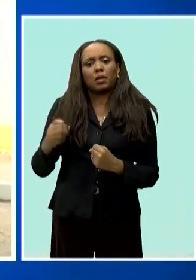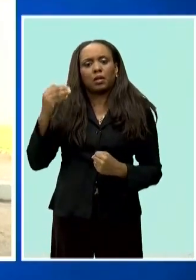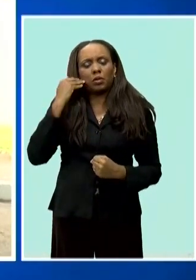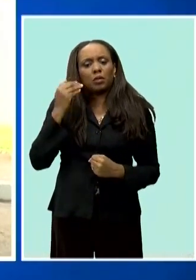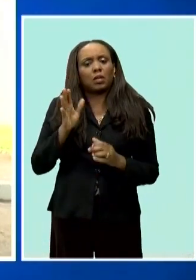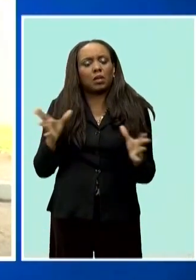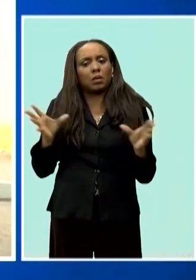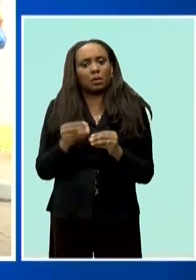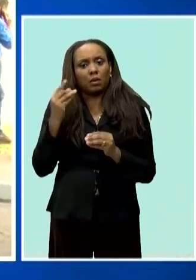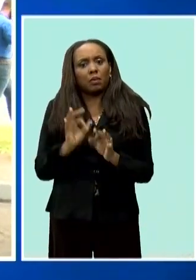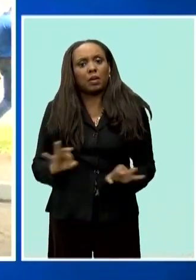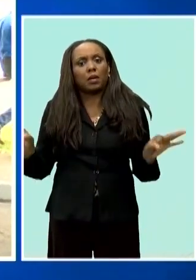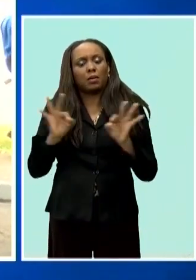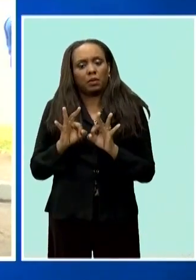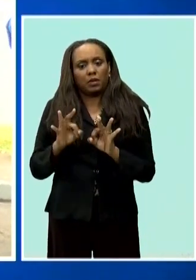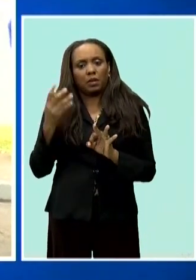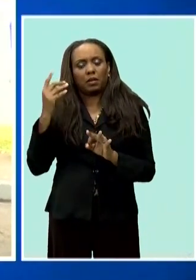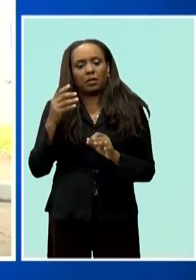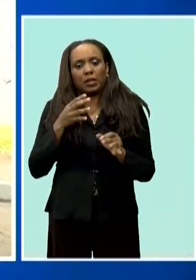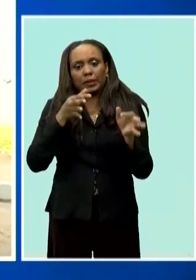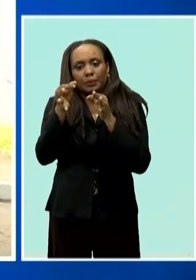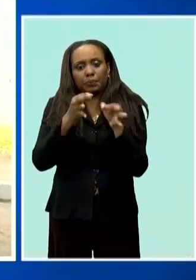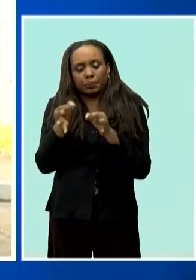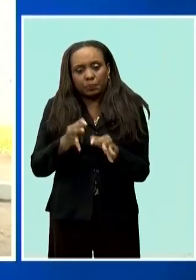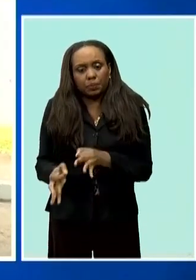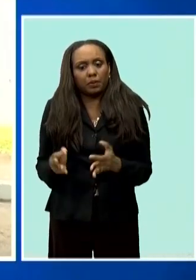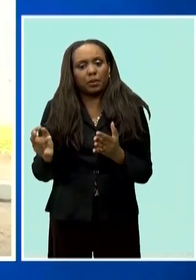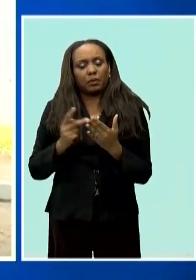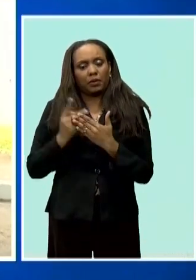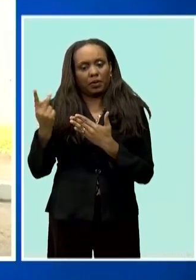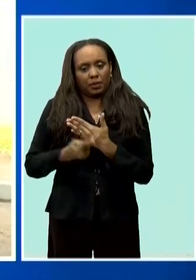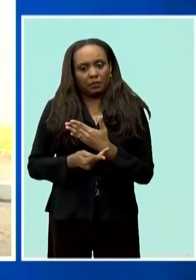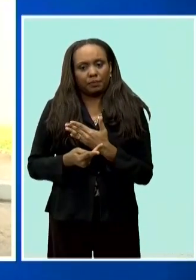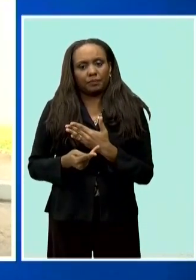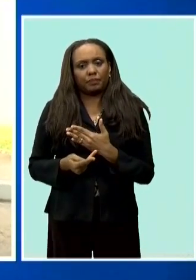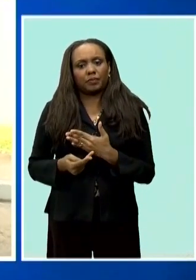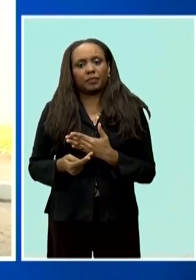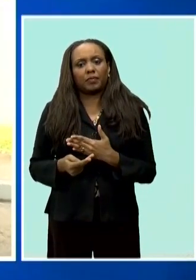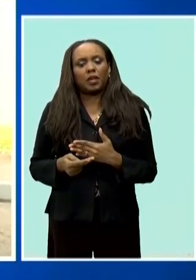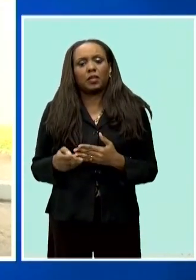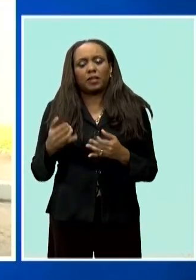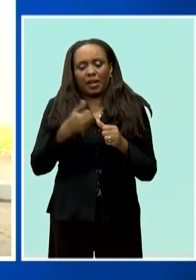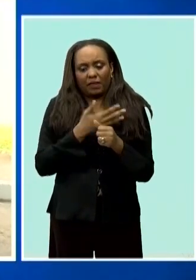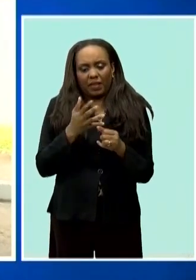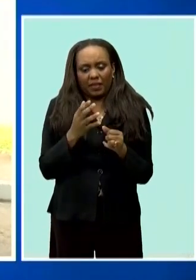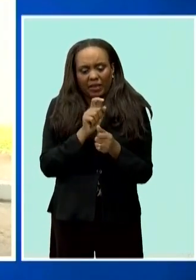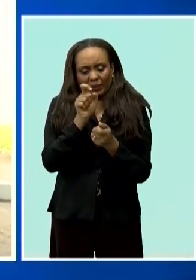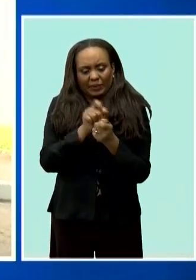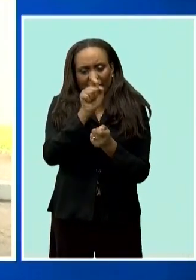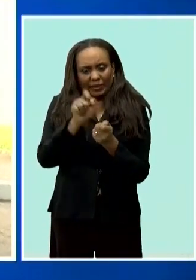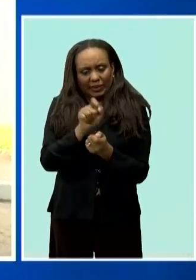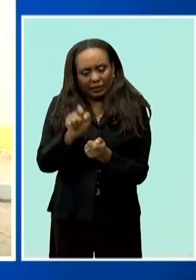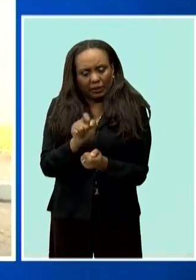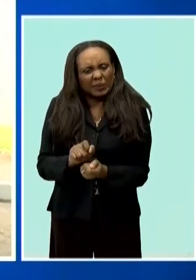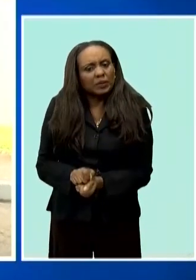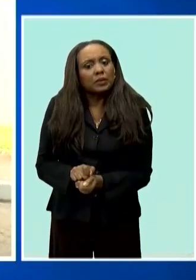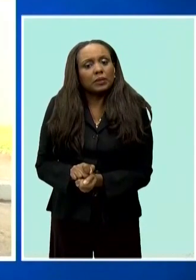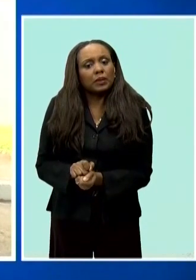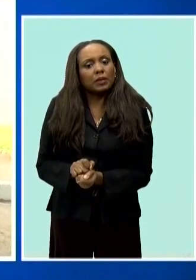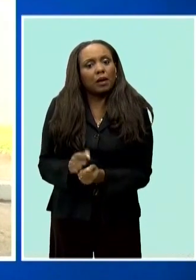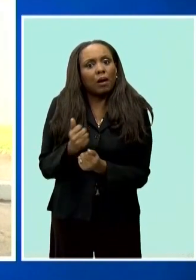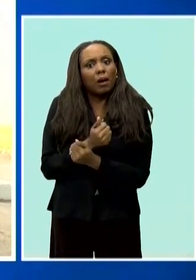concur. So out of this meeting, we hope that persons who have an interest in going in the program with